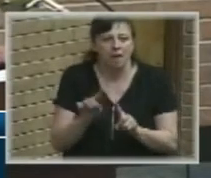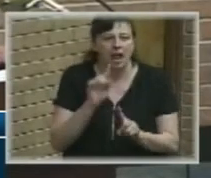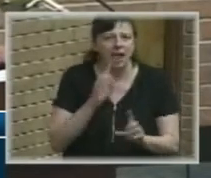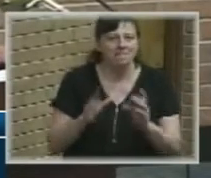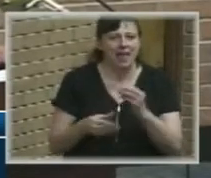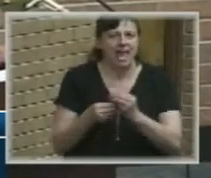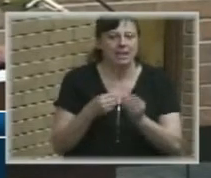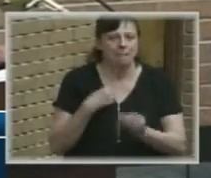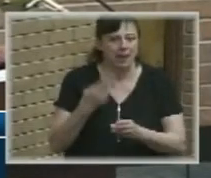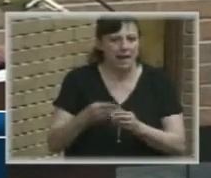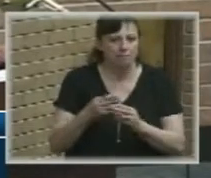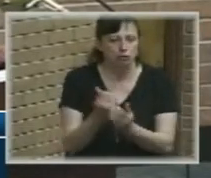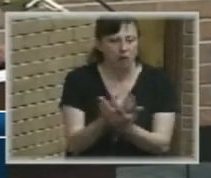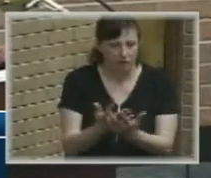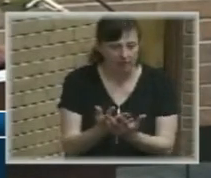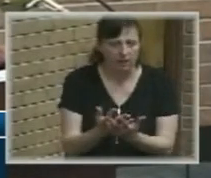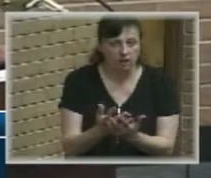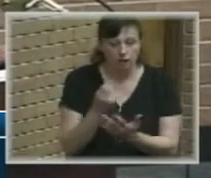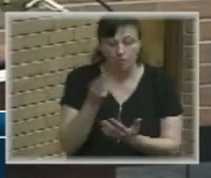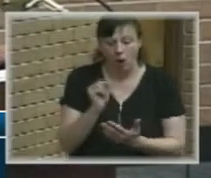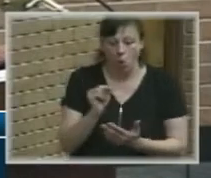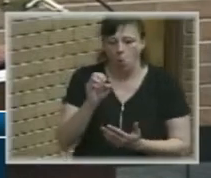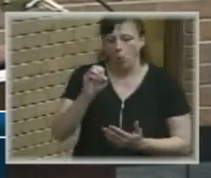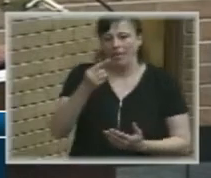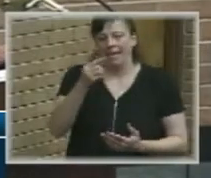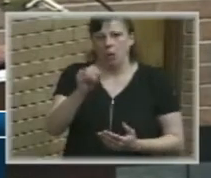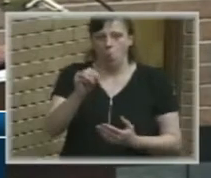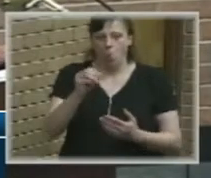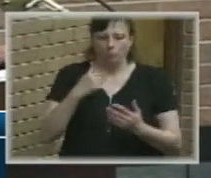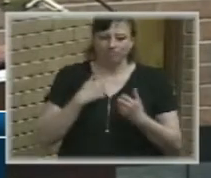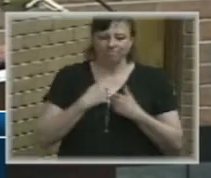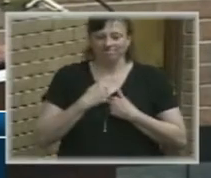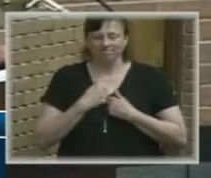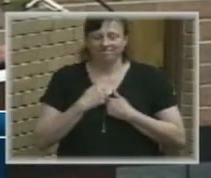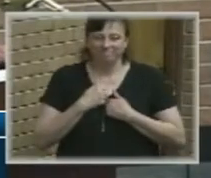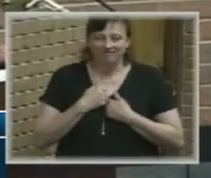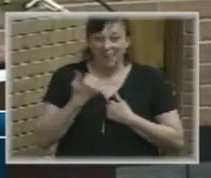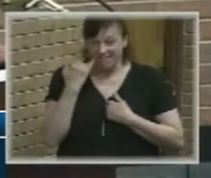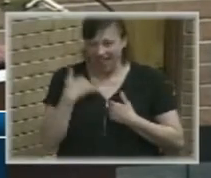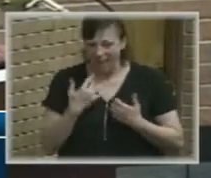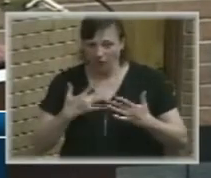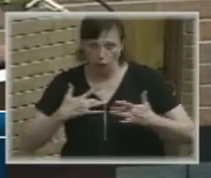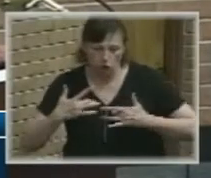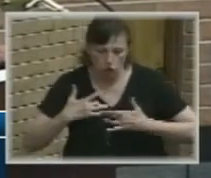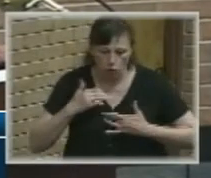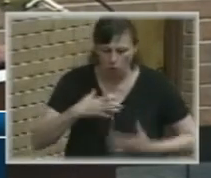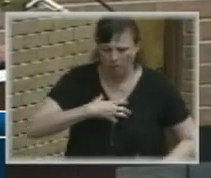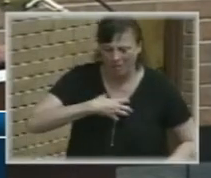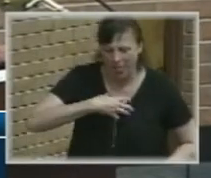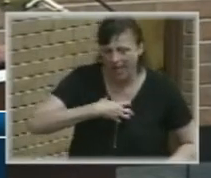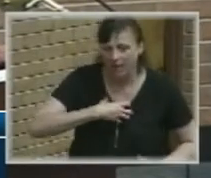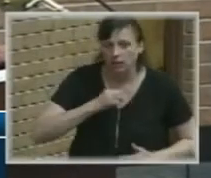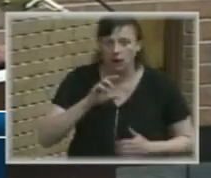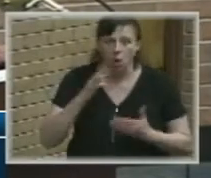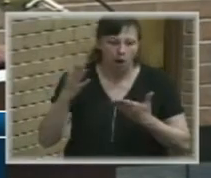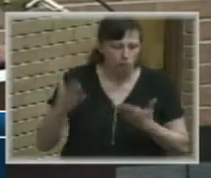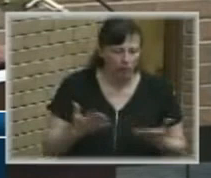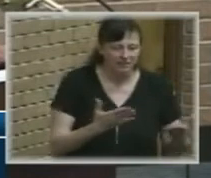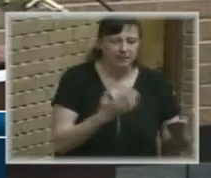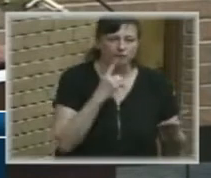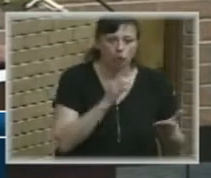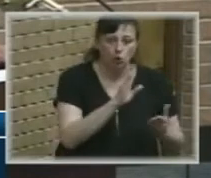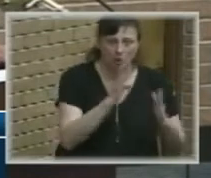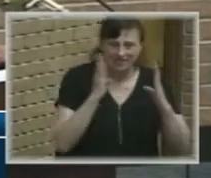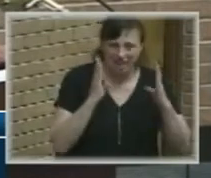say, for my own ego, I guess we all have an ego, is if I have a concern or a complaint or I'm bringing something to the attention of the town, I may